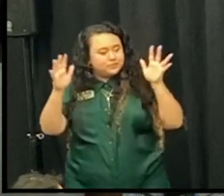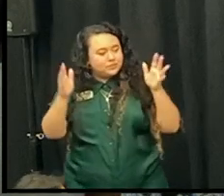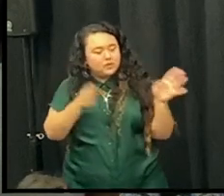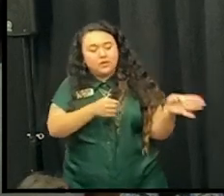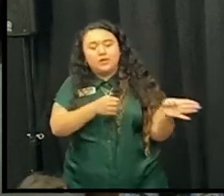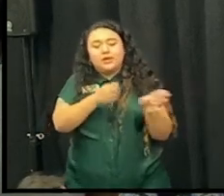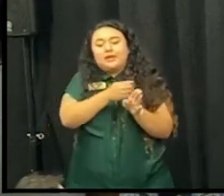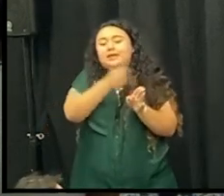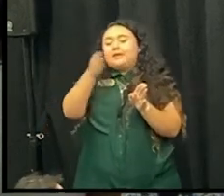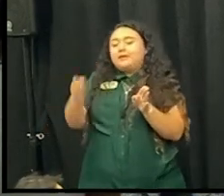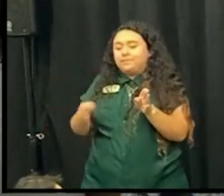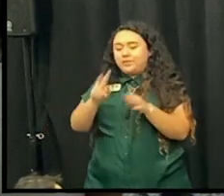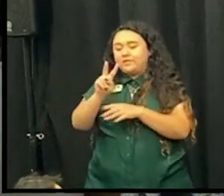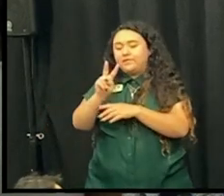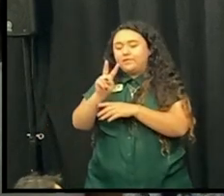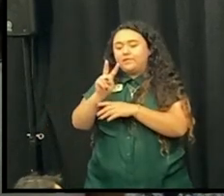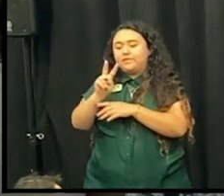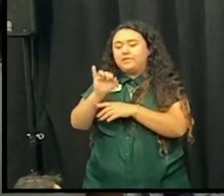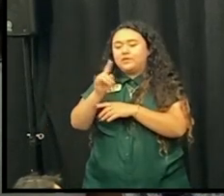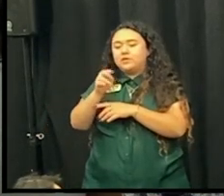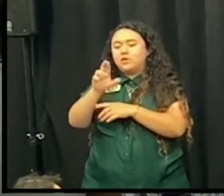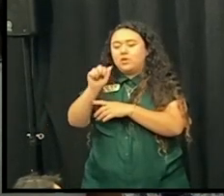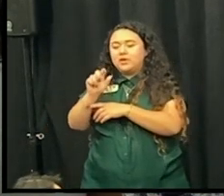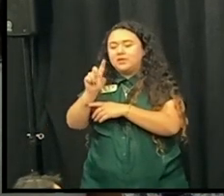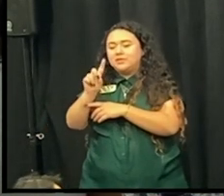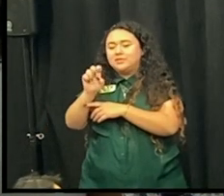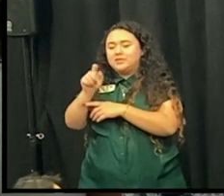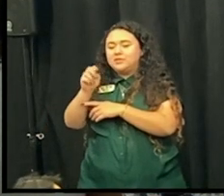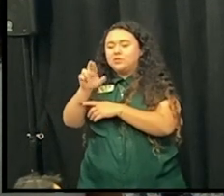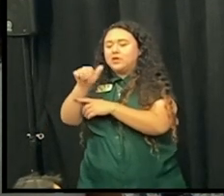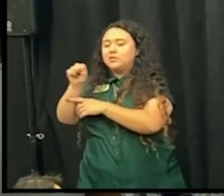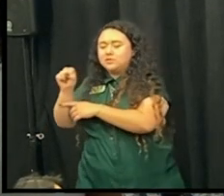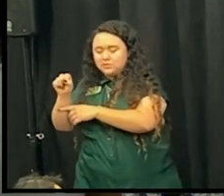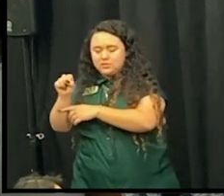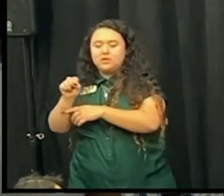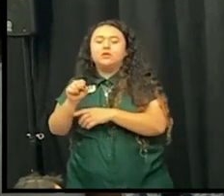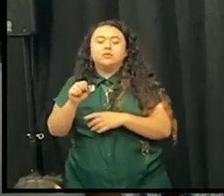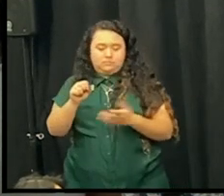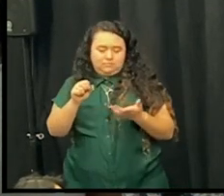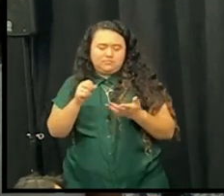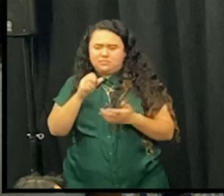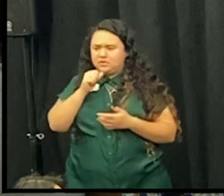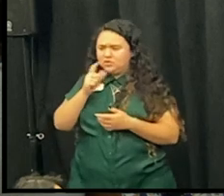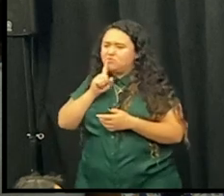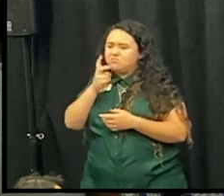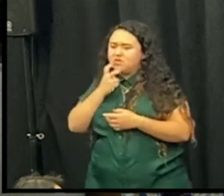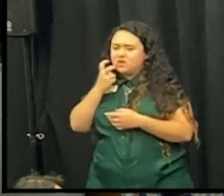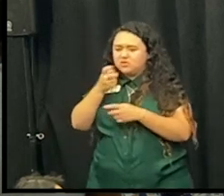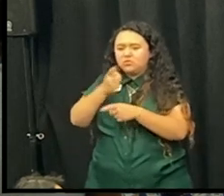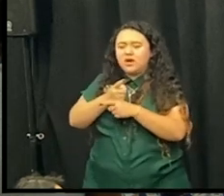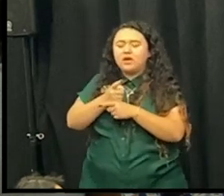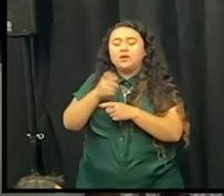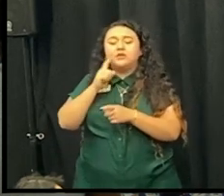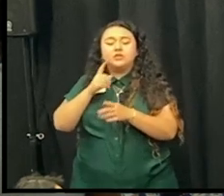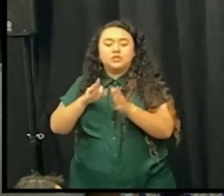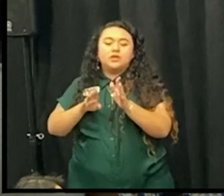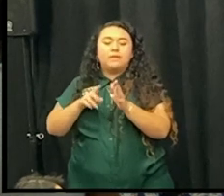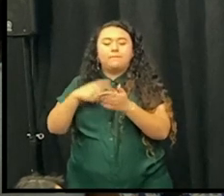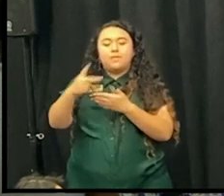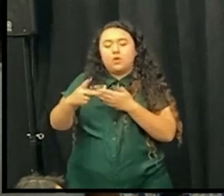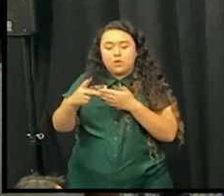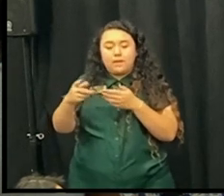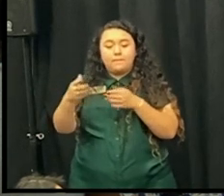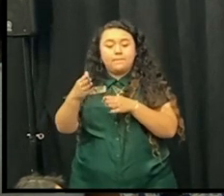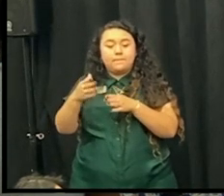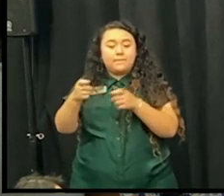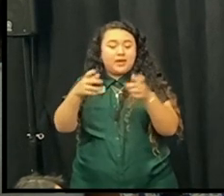Next to Georgia is Victoria Detres, is that right? Detres. Who is the program manager for Rise Theater. Give it up. And